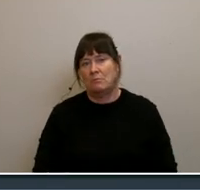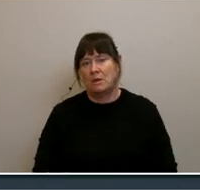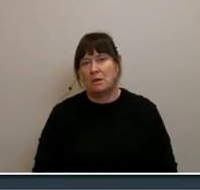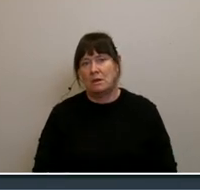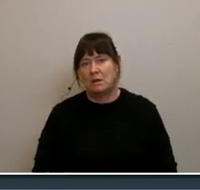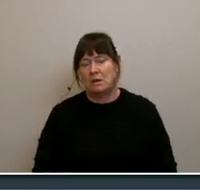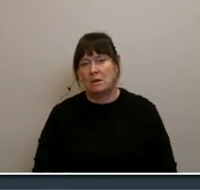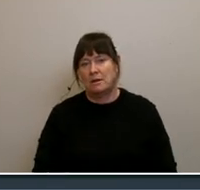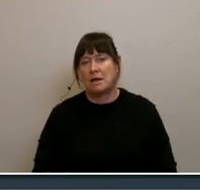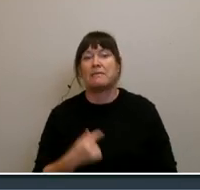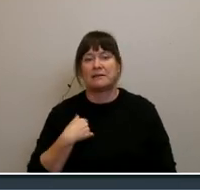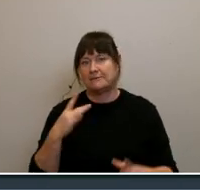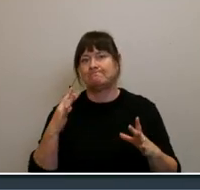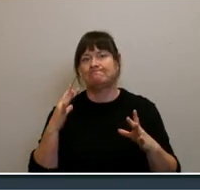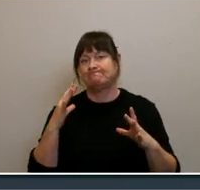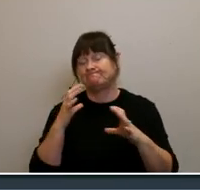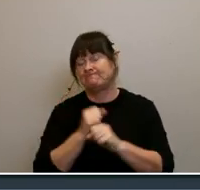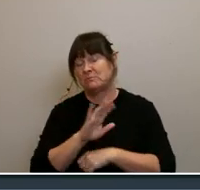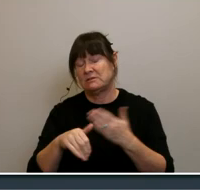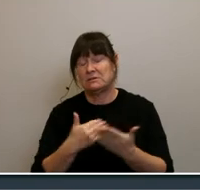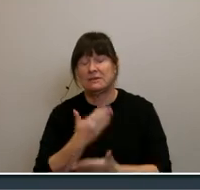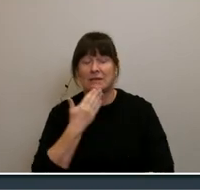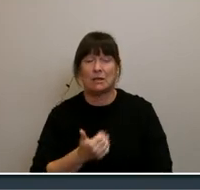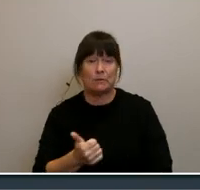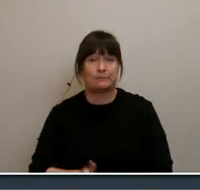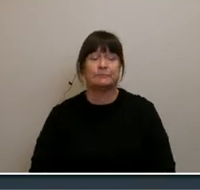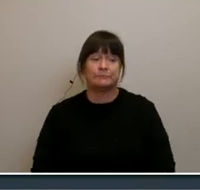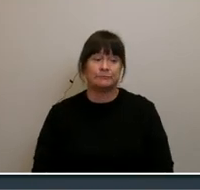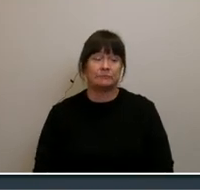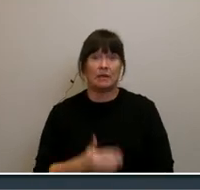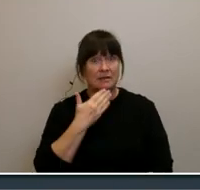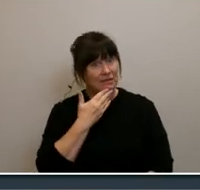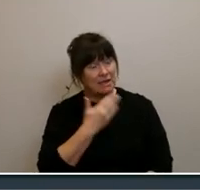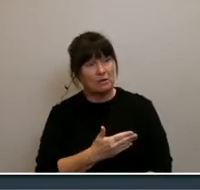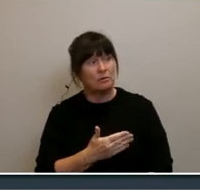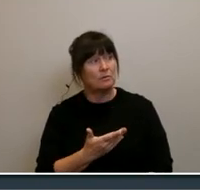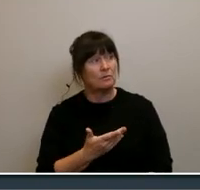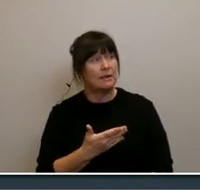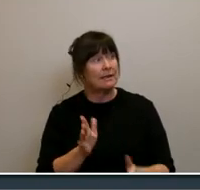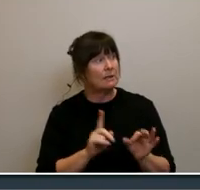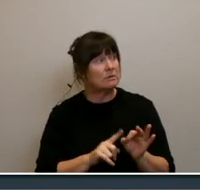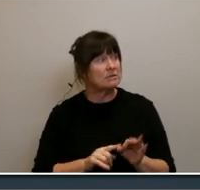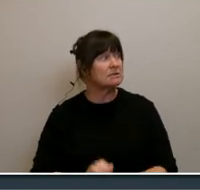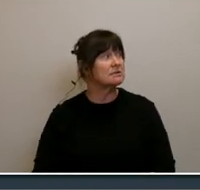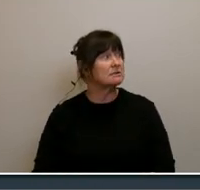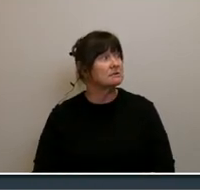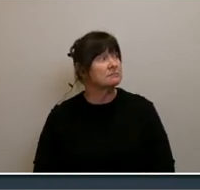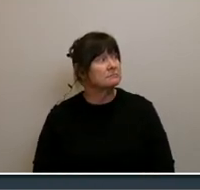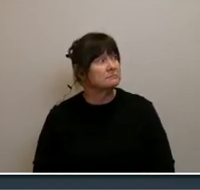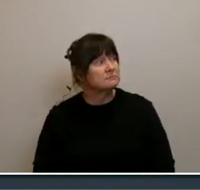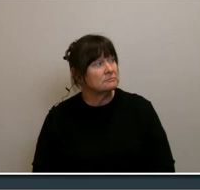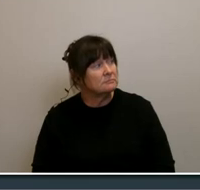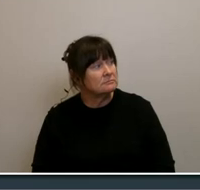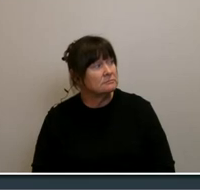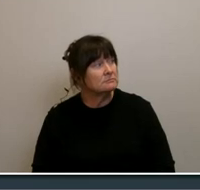And I think with that, I will conclude my submission and thank you. Thank you very much. I'll just see if there's any questions from councillors. All